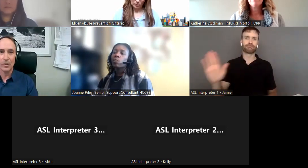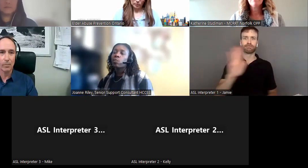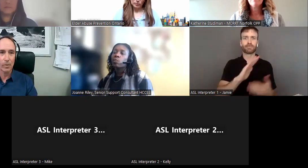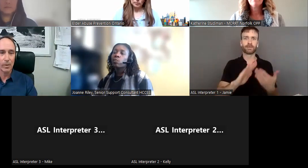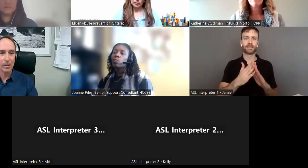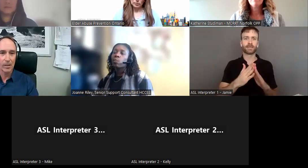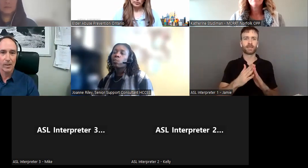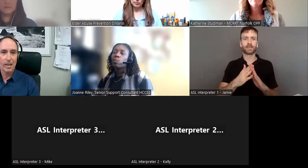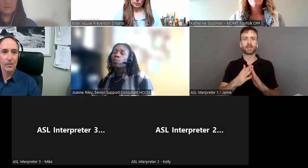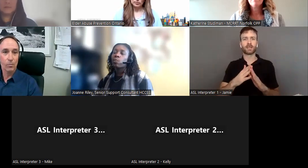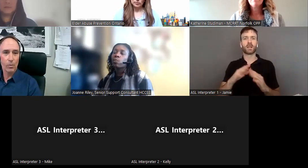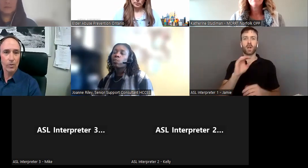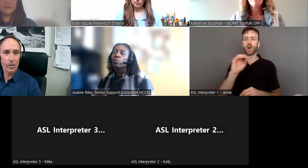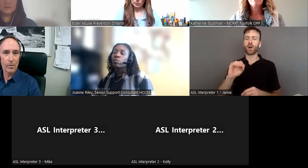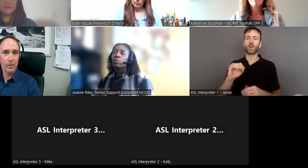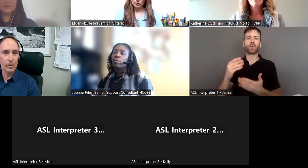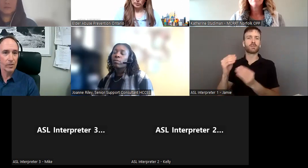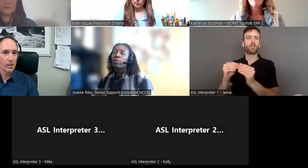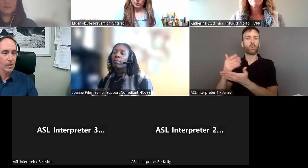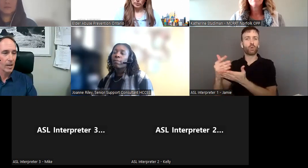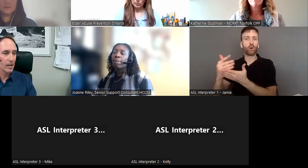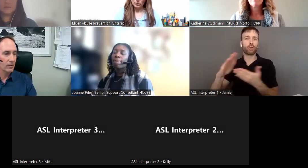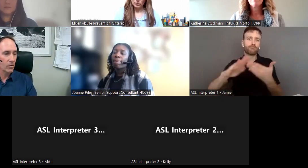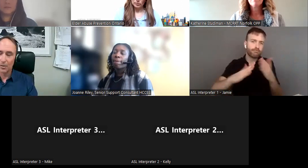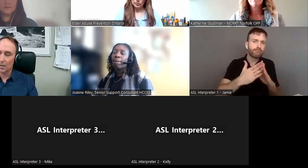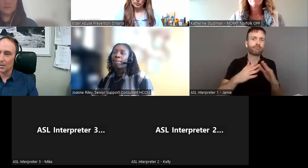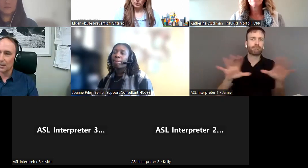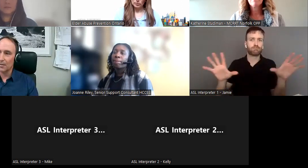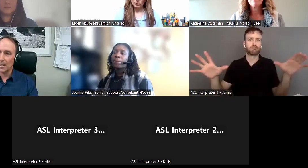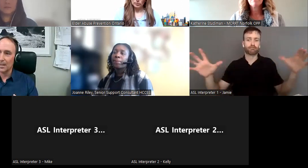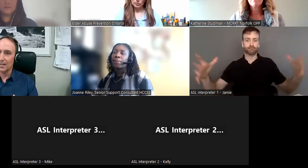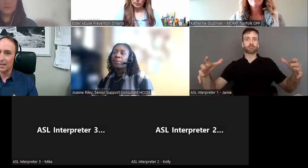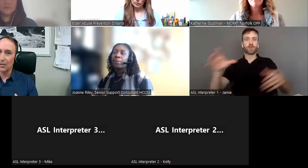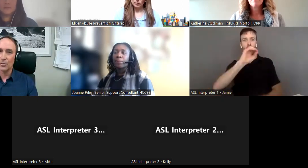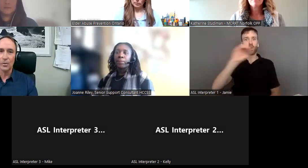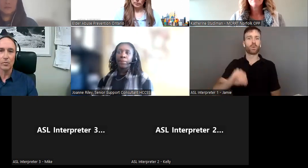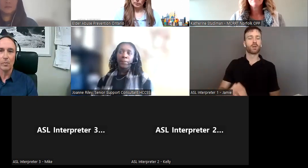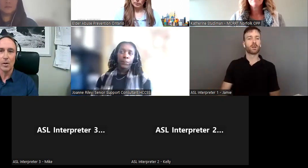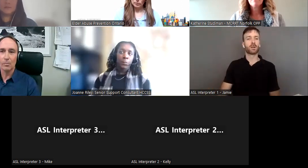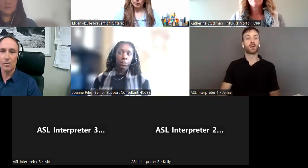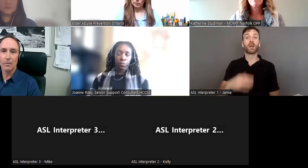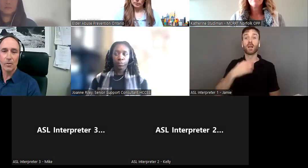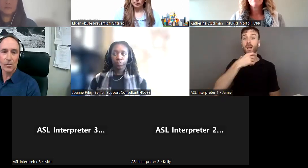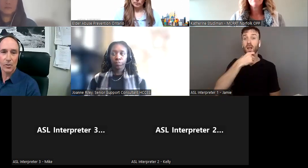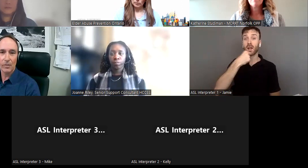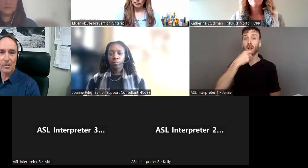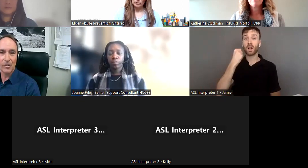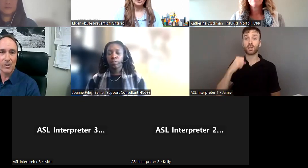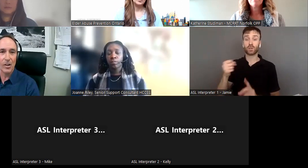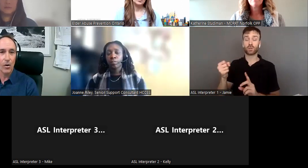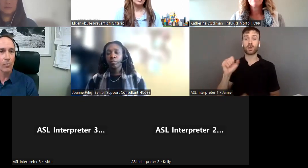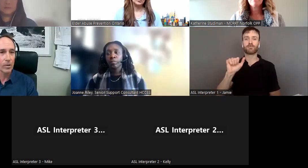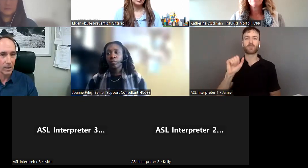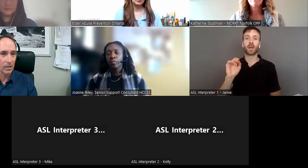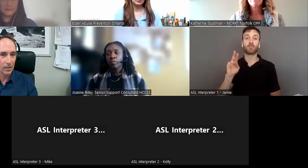urban, suburban, and the rural communities. And of course, the Elder Abuse Response and Referral Service is